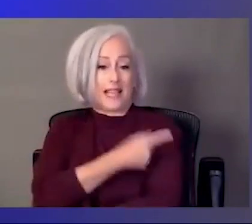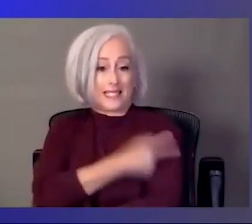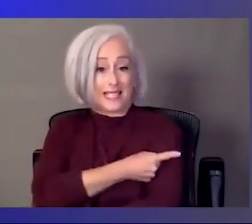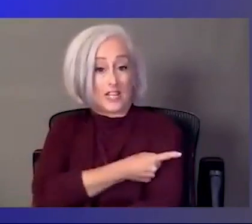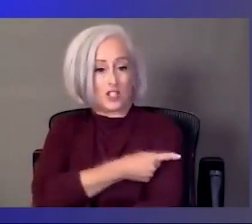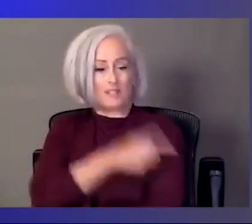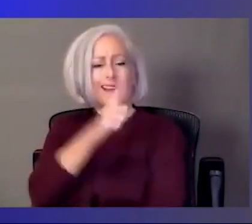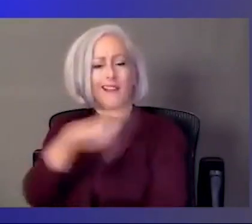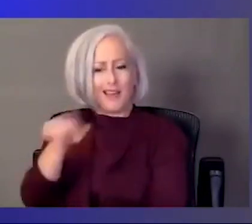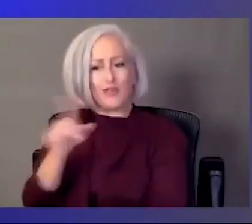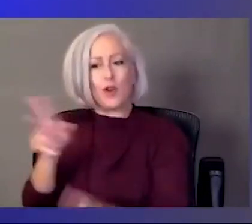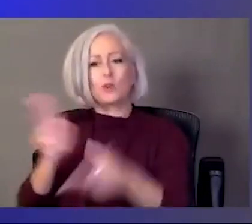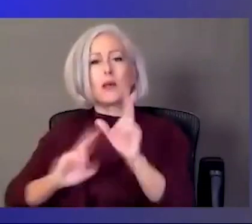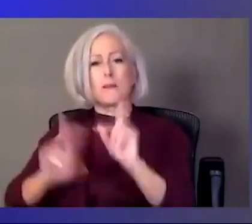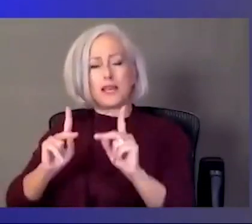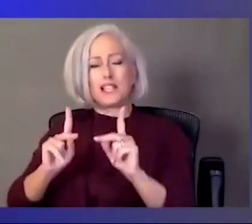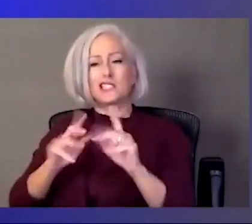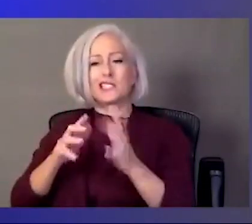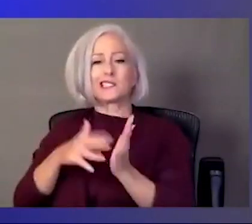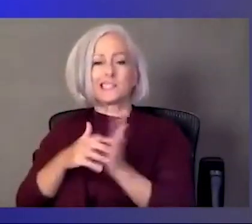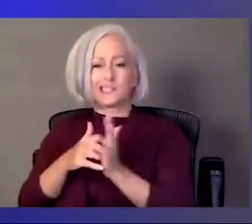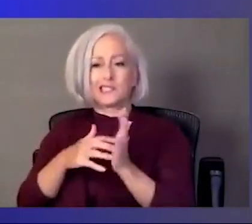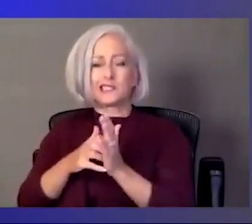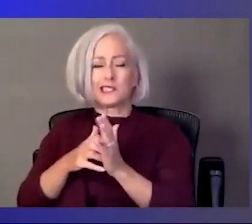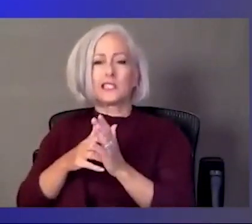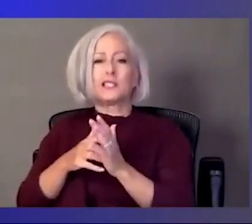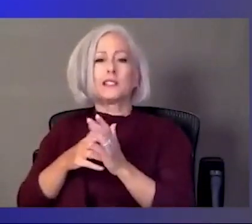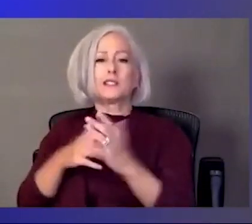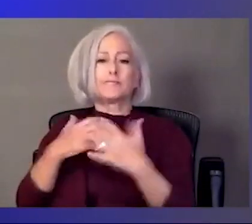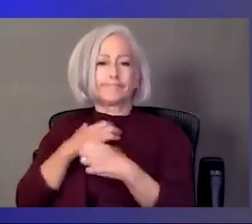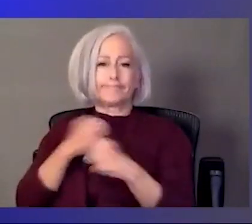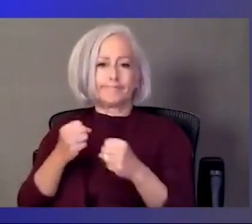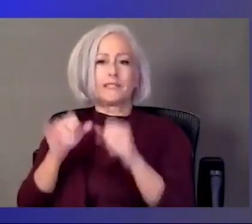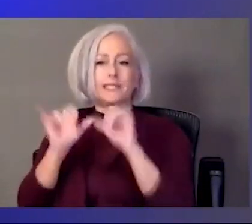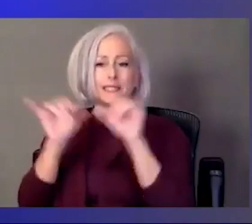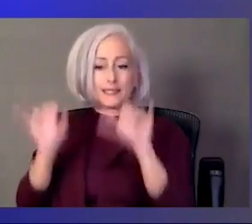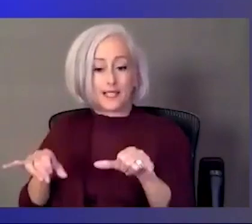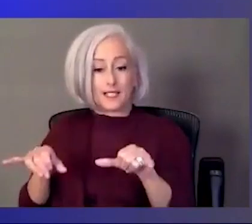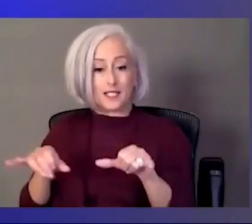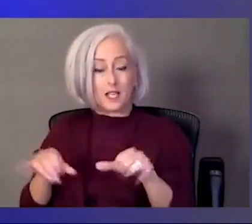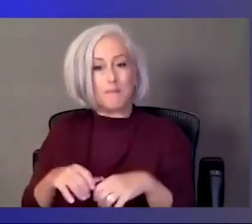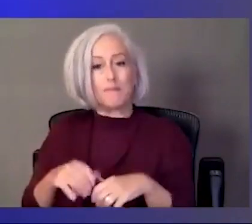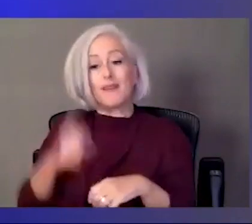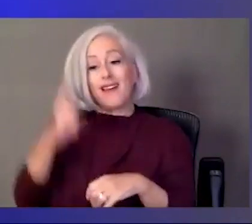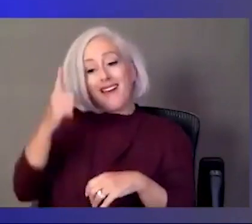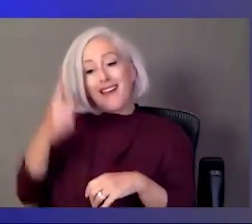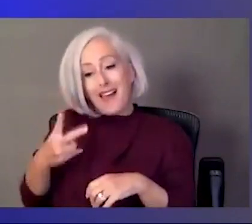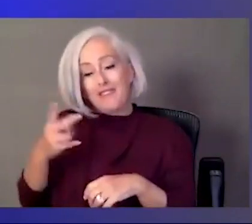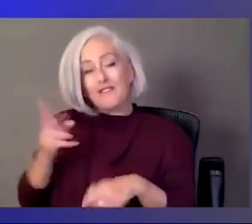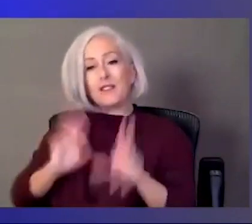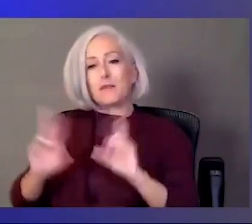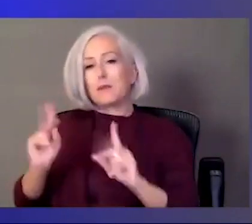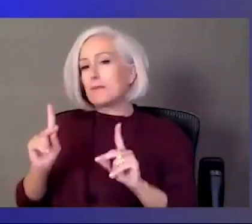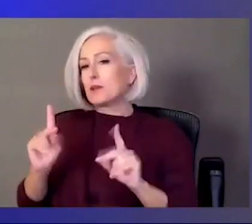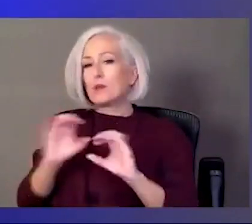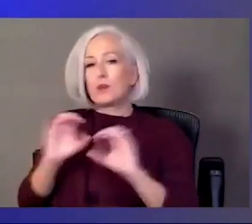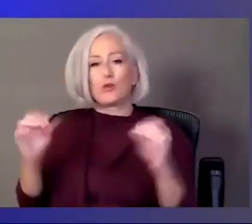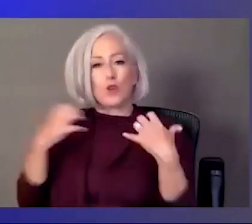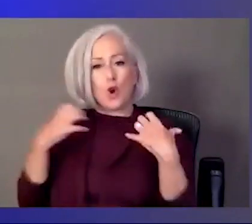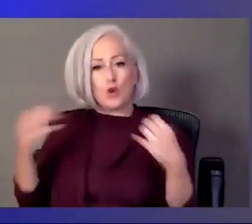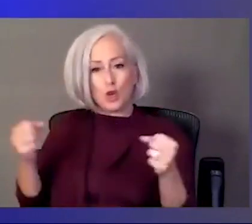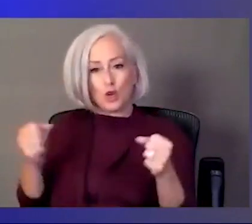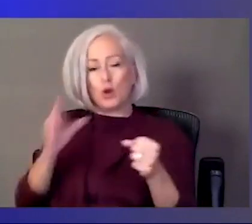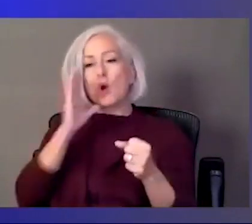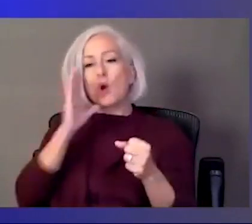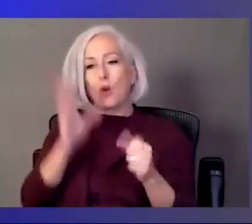It's curable in a little bit over half of the patients, but half the patients are not cured with their initial therapy. They'll relapse or they don't go into remission in the